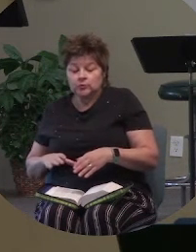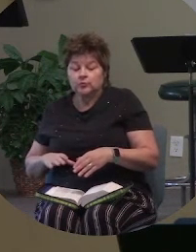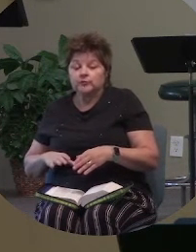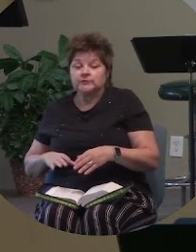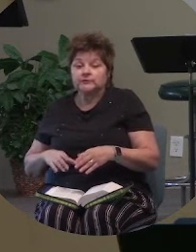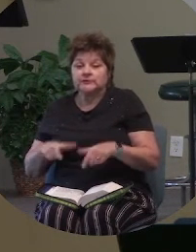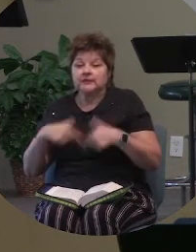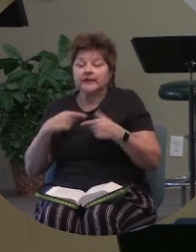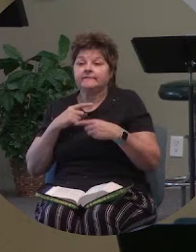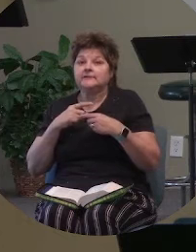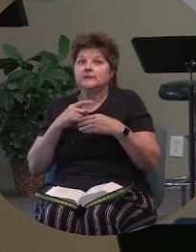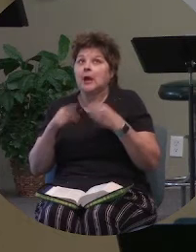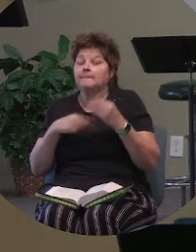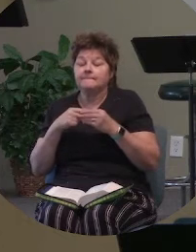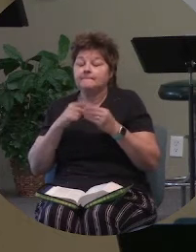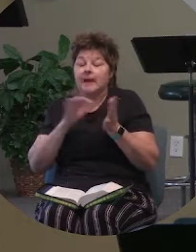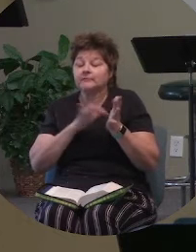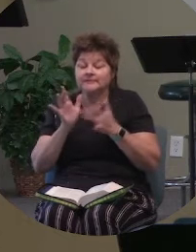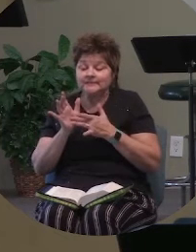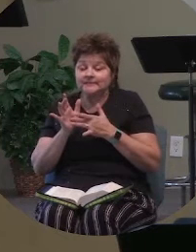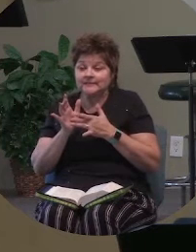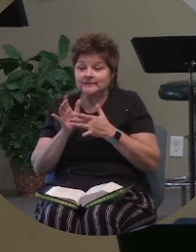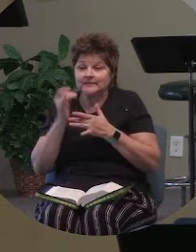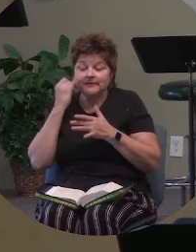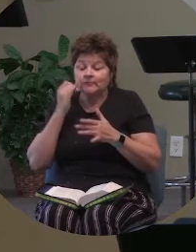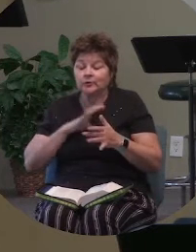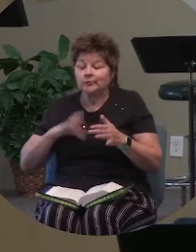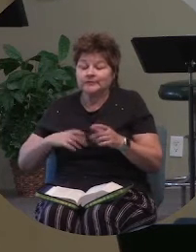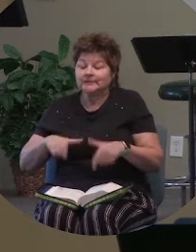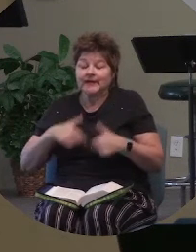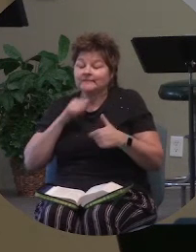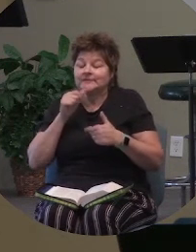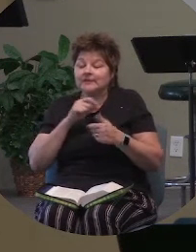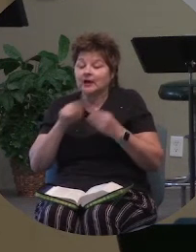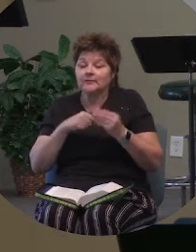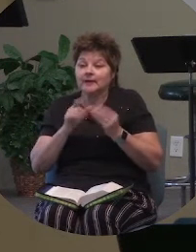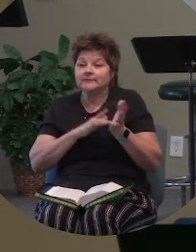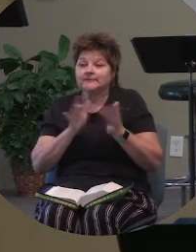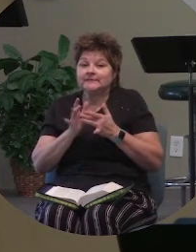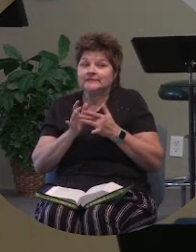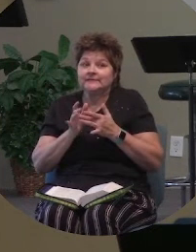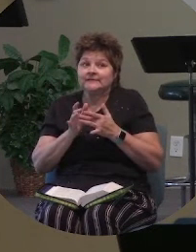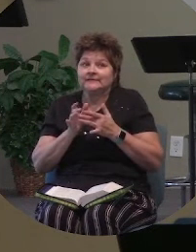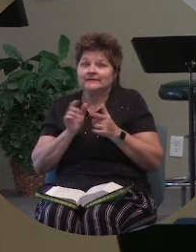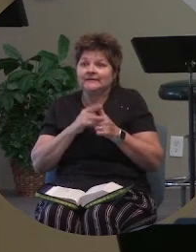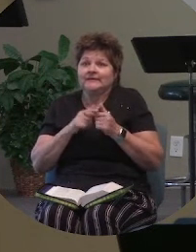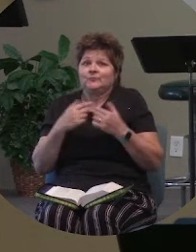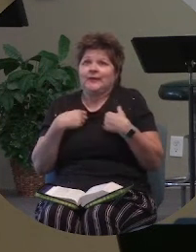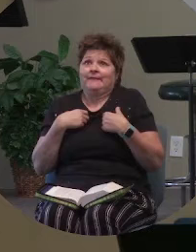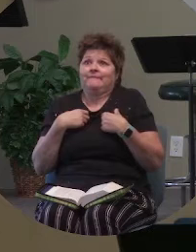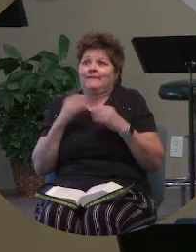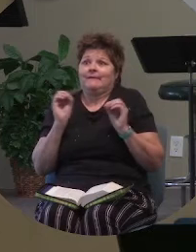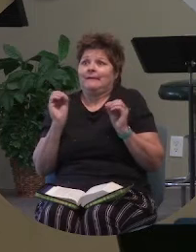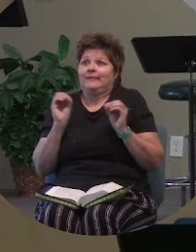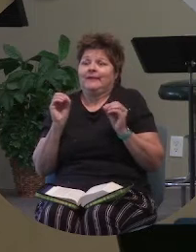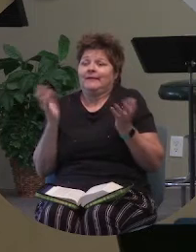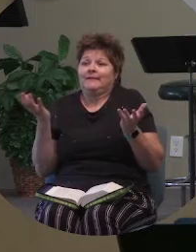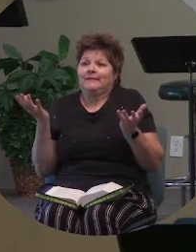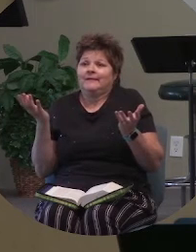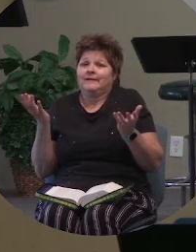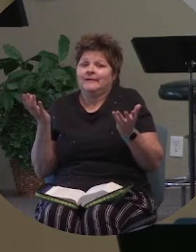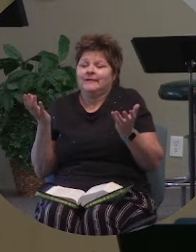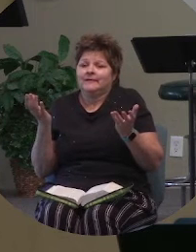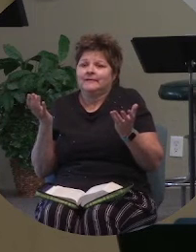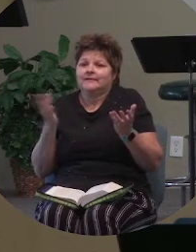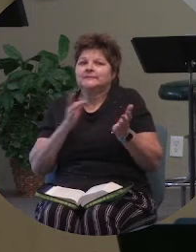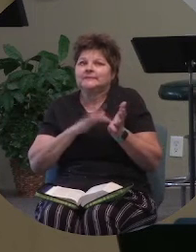Jesus. If Jesus isn't Christianity, then we have nothing, because he's the one that brings us to this